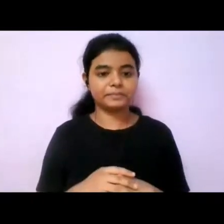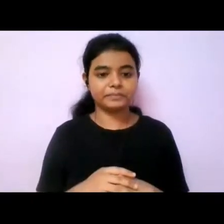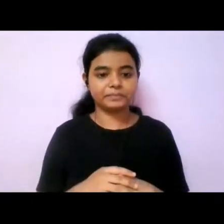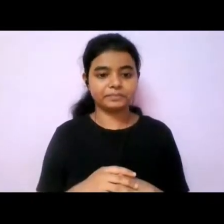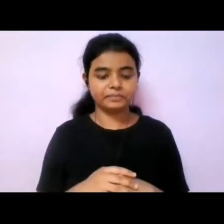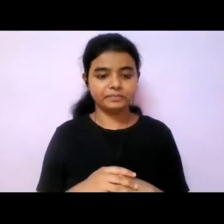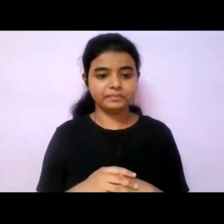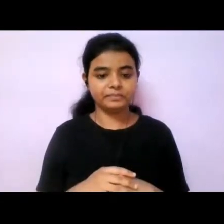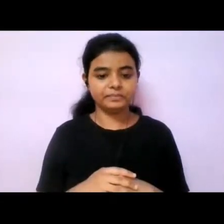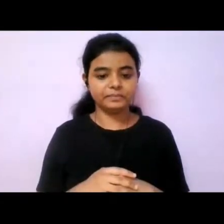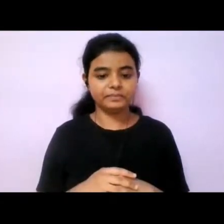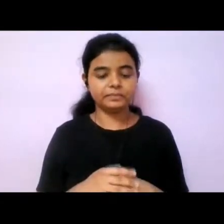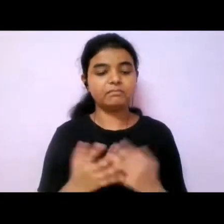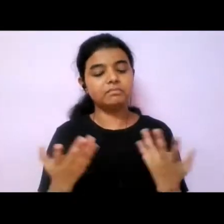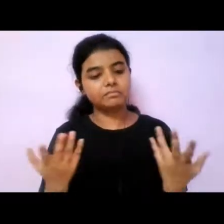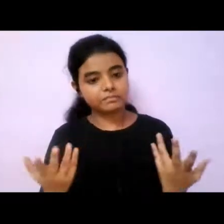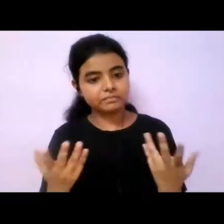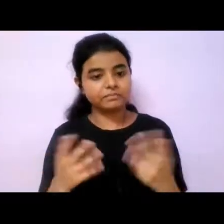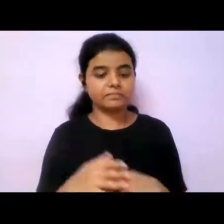colloquium. So